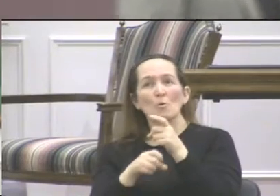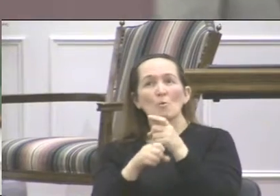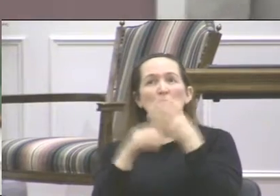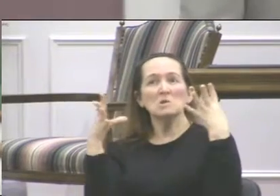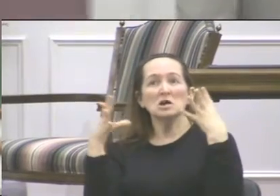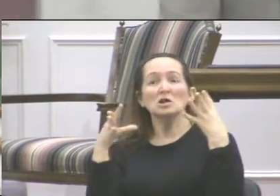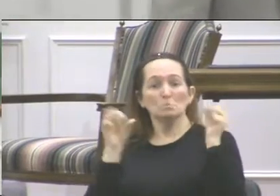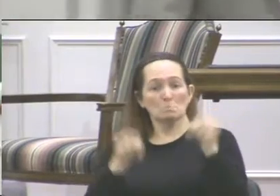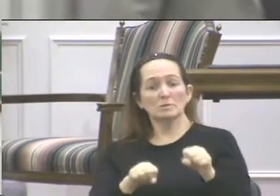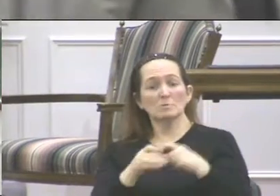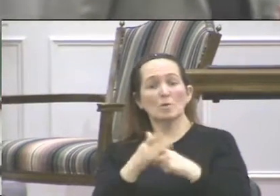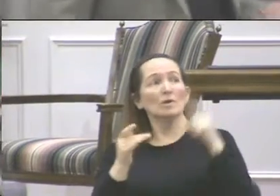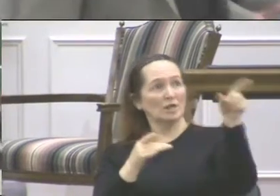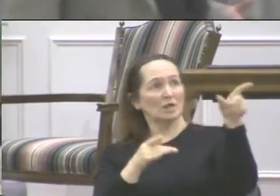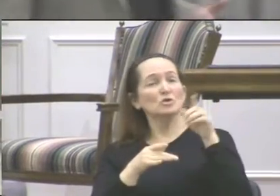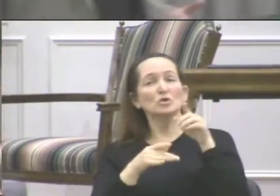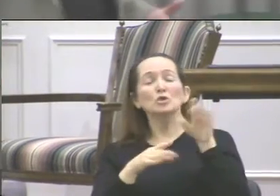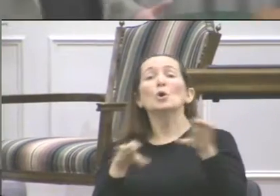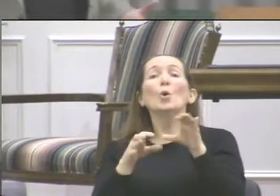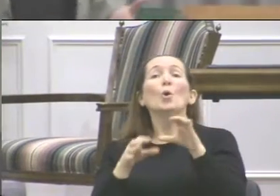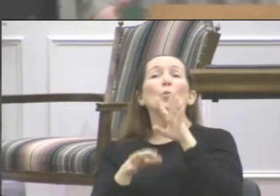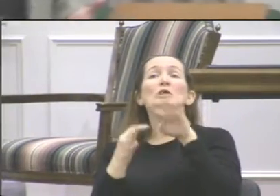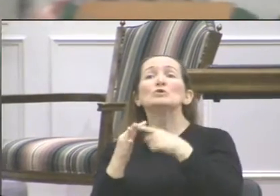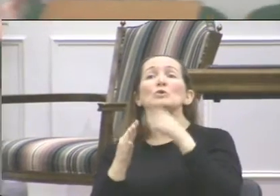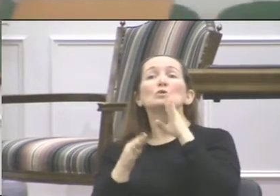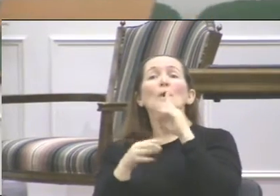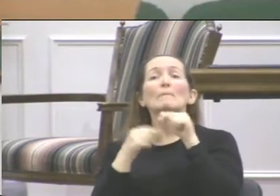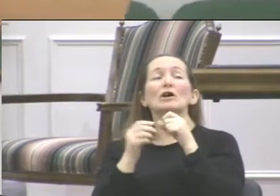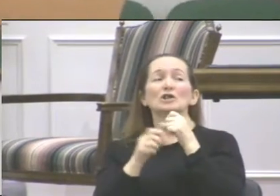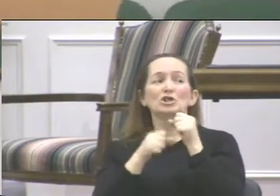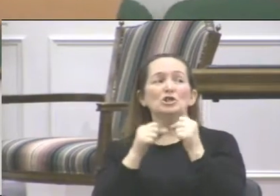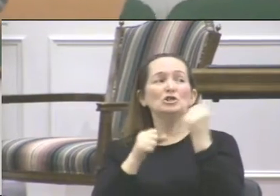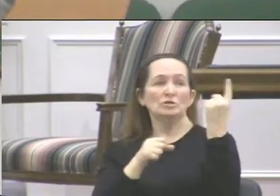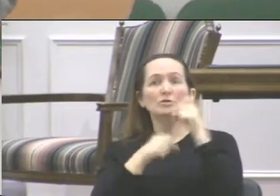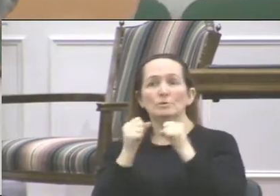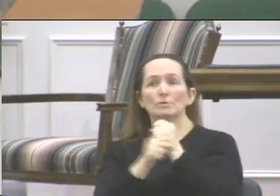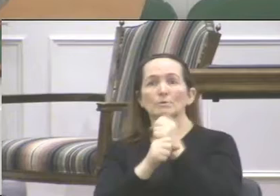year ago about the need to move forward with it.